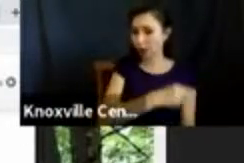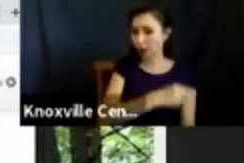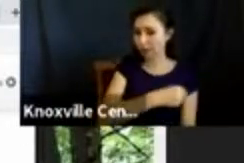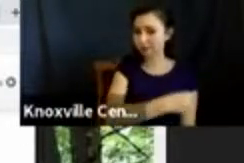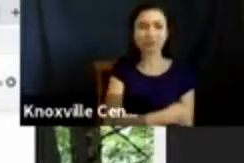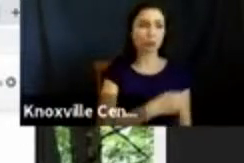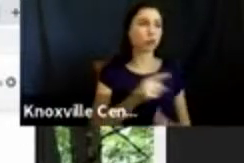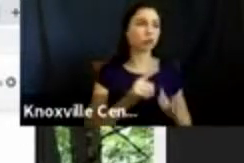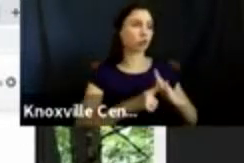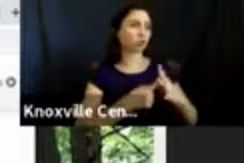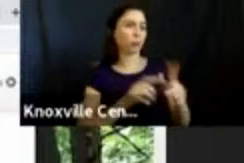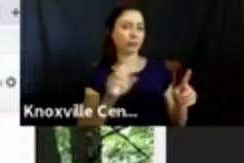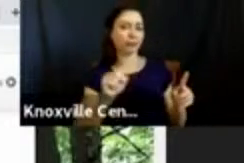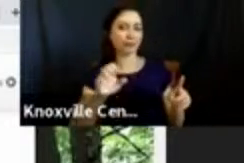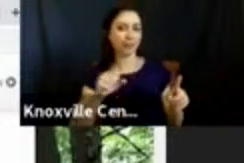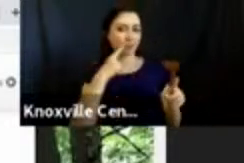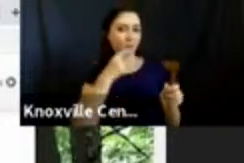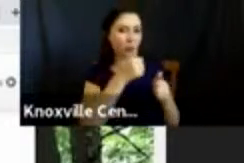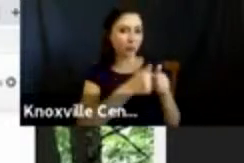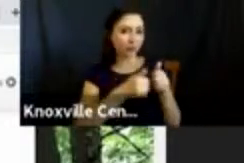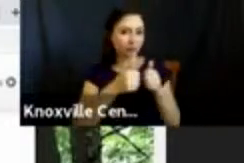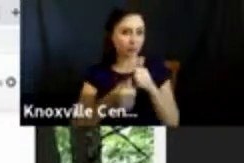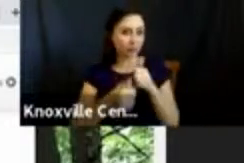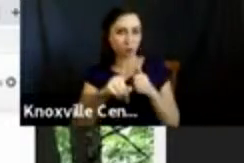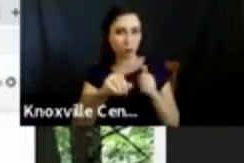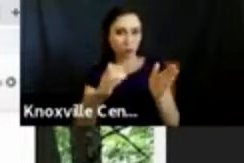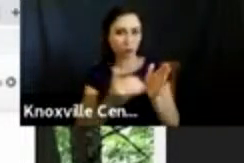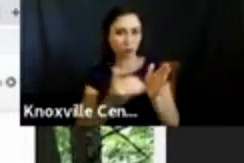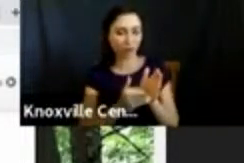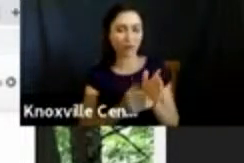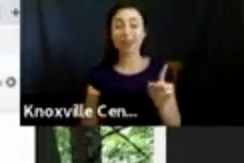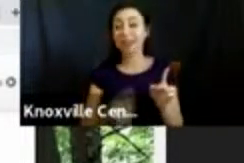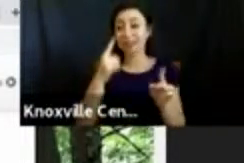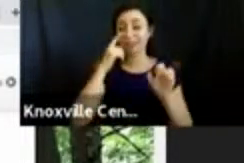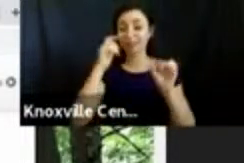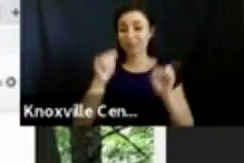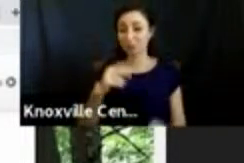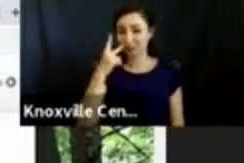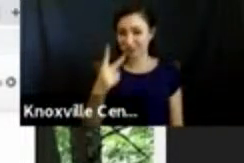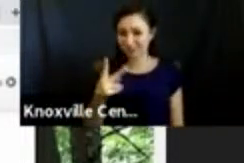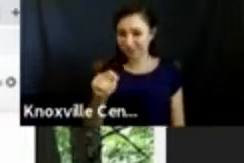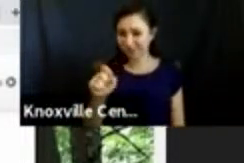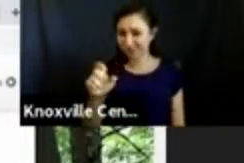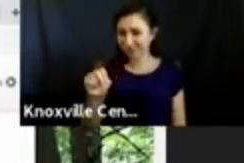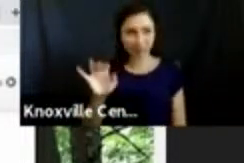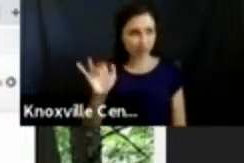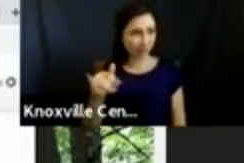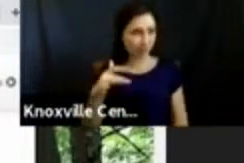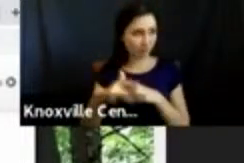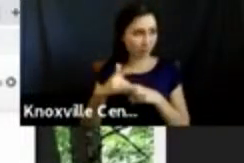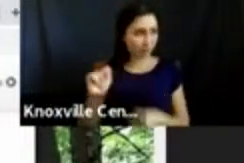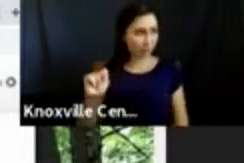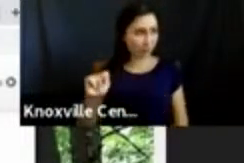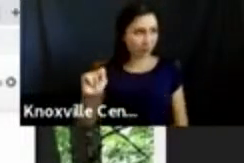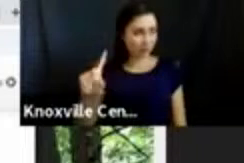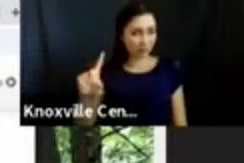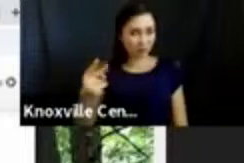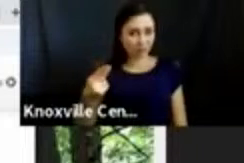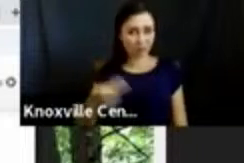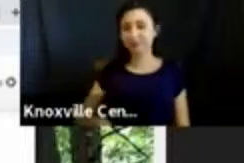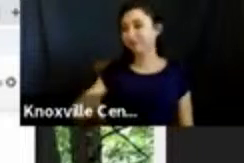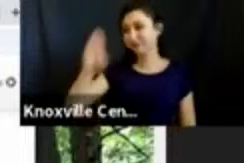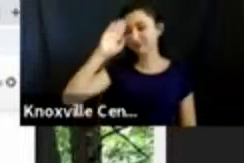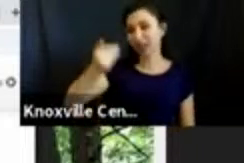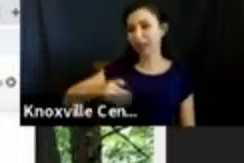100,000. We could probably try to find that on the Tennessee Department. Is that available on TDH website? Hi, this is